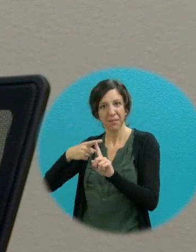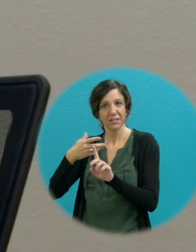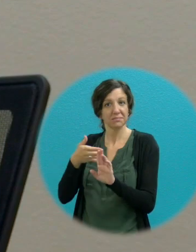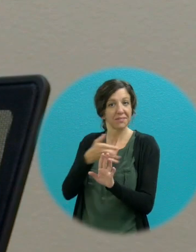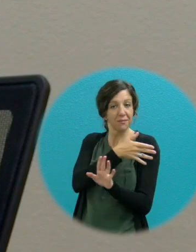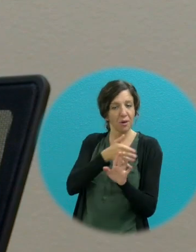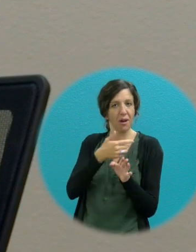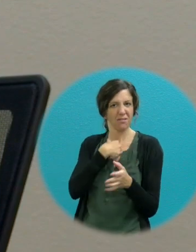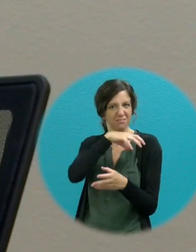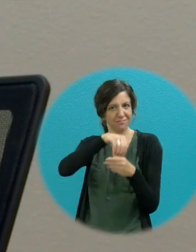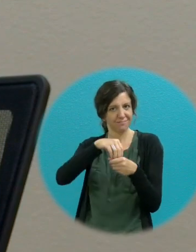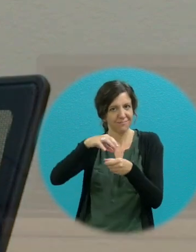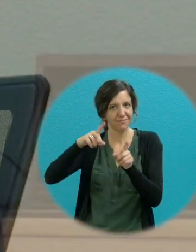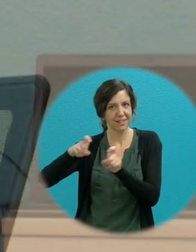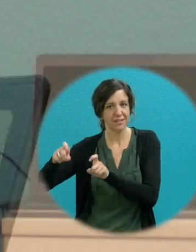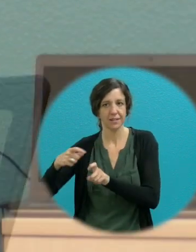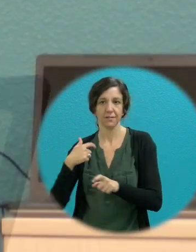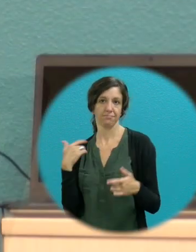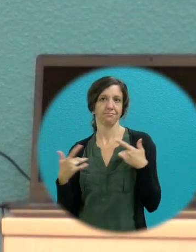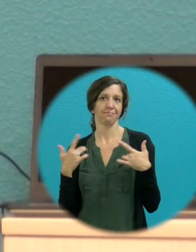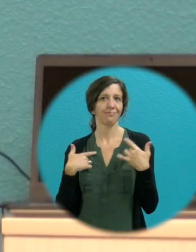that.